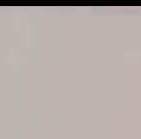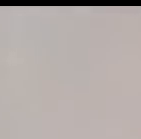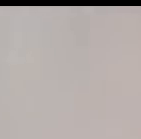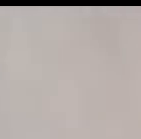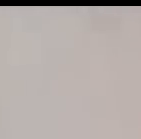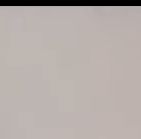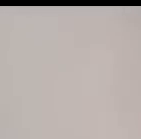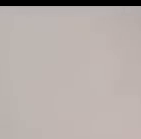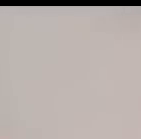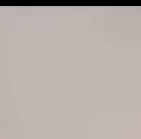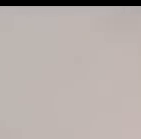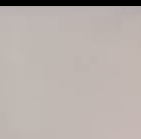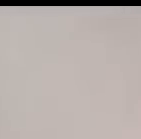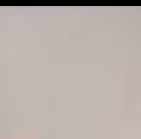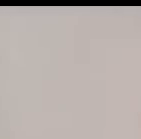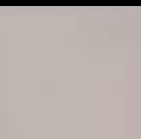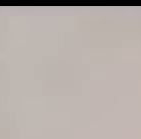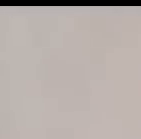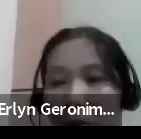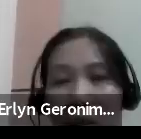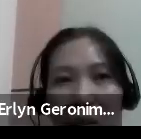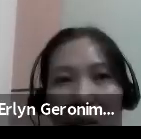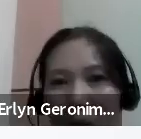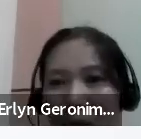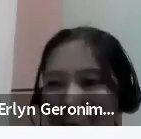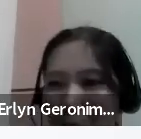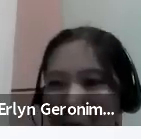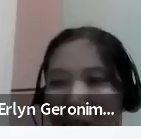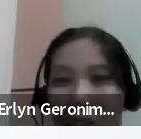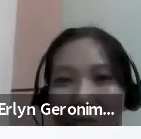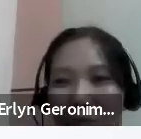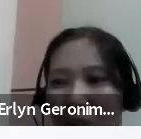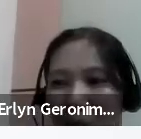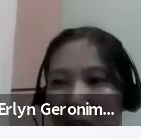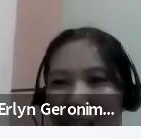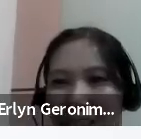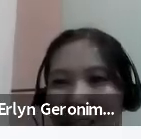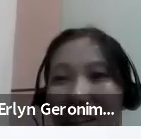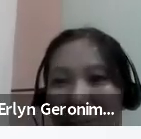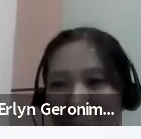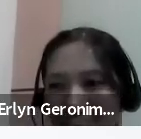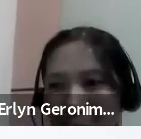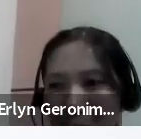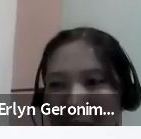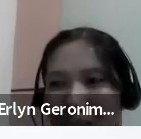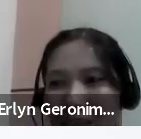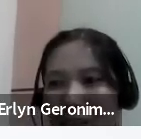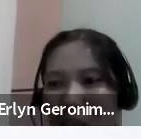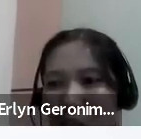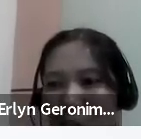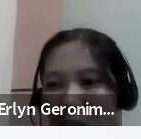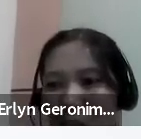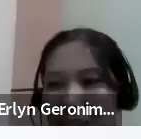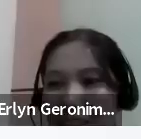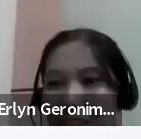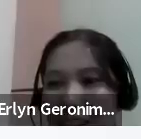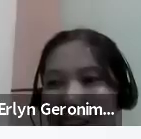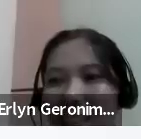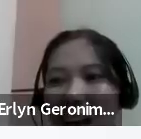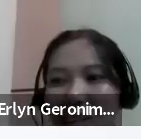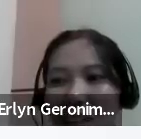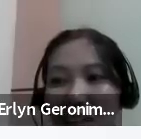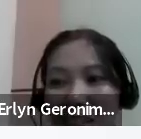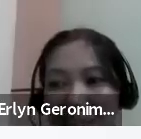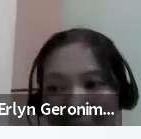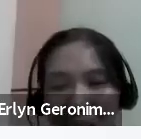Thank you very much, Ms. Gasingan Abrasha, for that wonderful sharing of your story as a multifaceted teacher